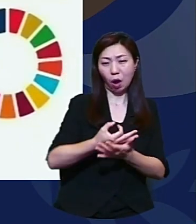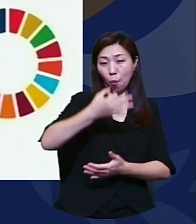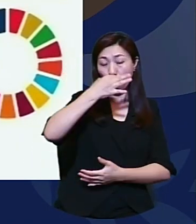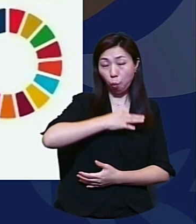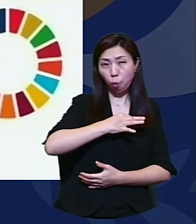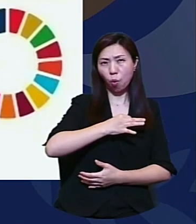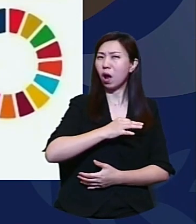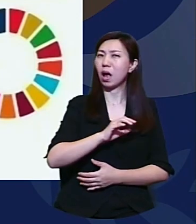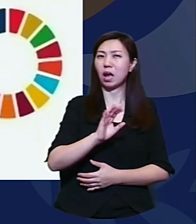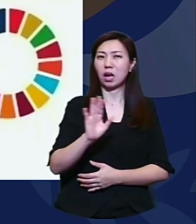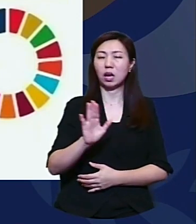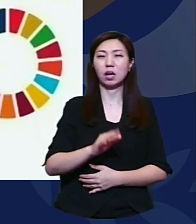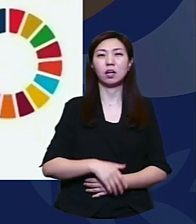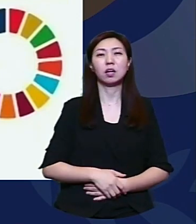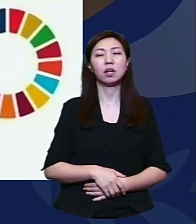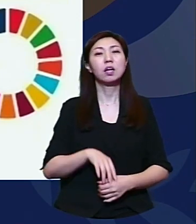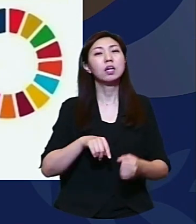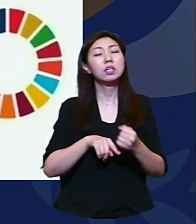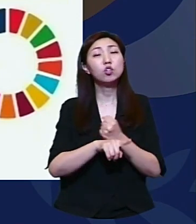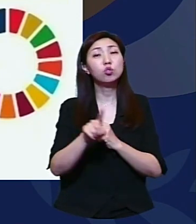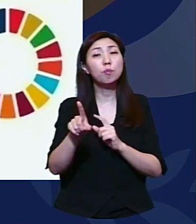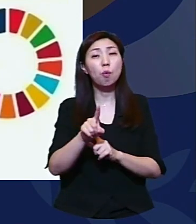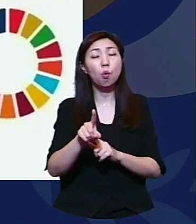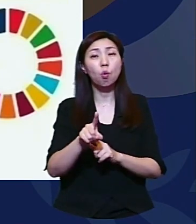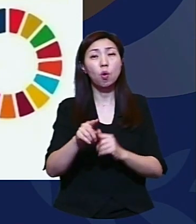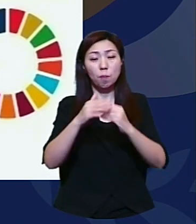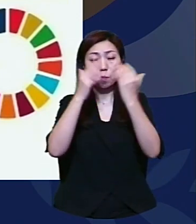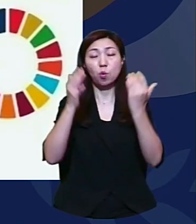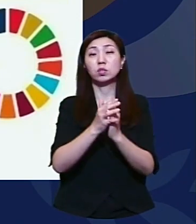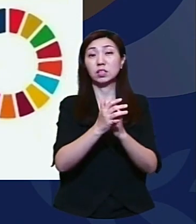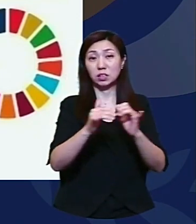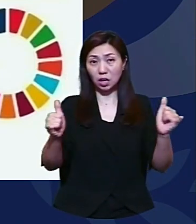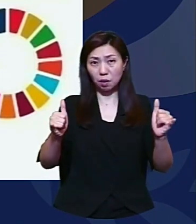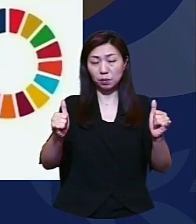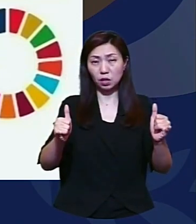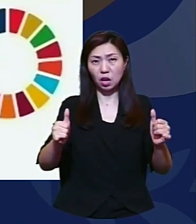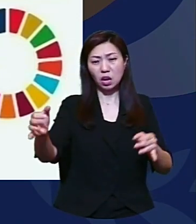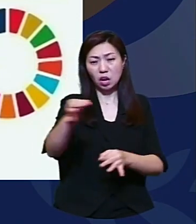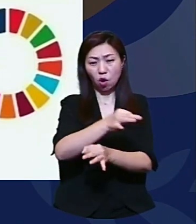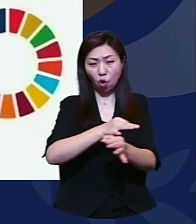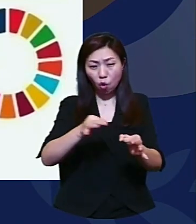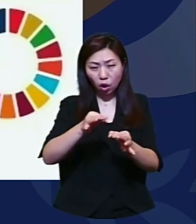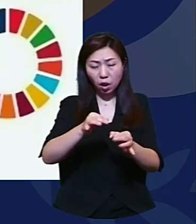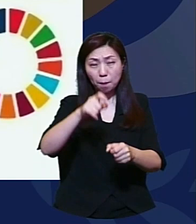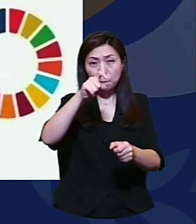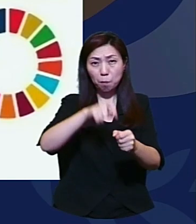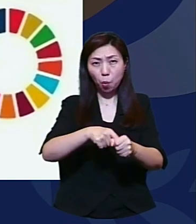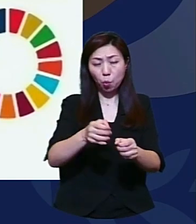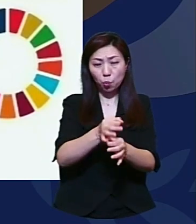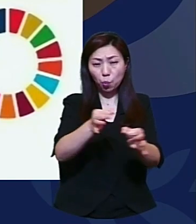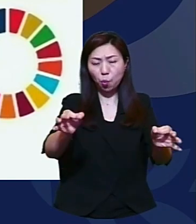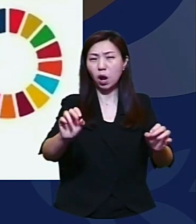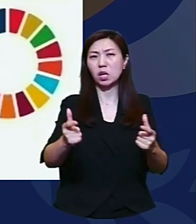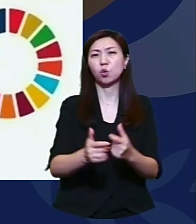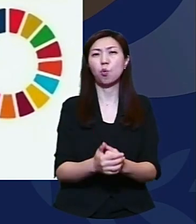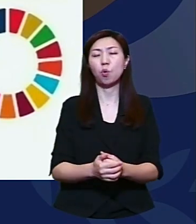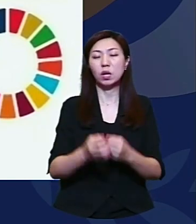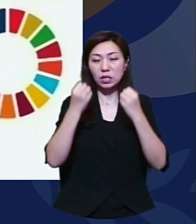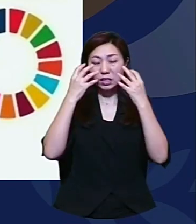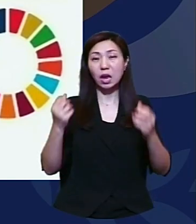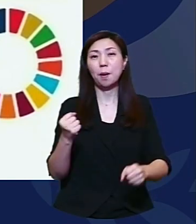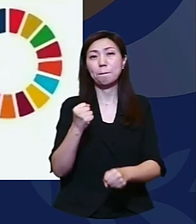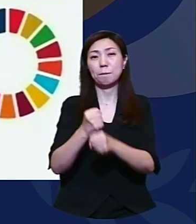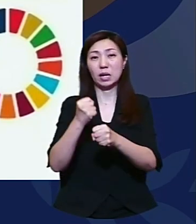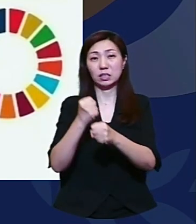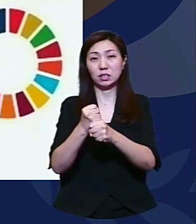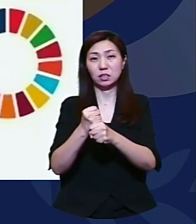be reflected in more cooperative arrangements that recognize all parties as fully fledged development